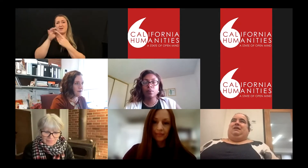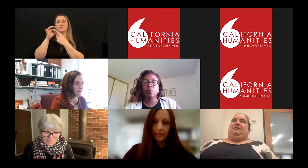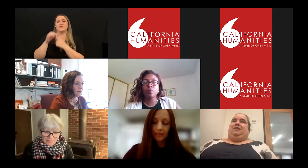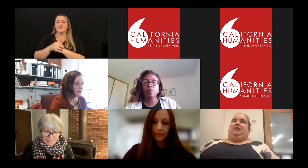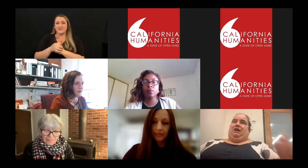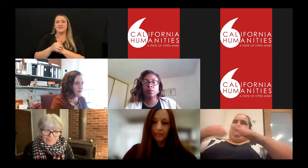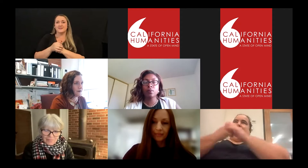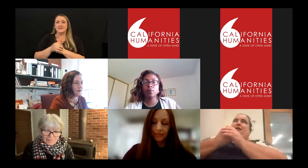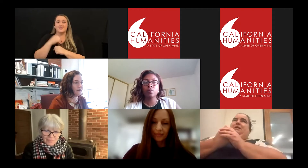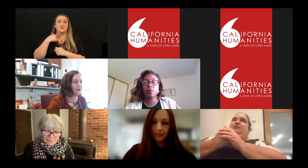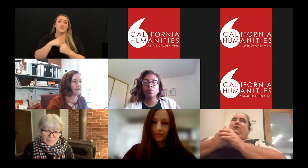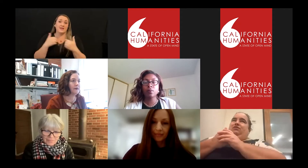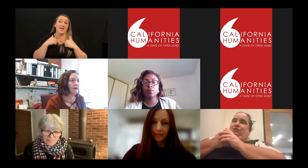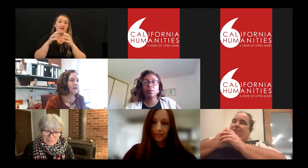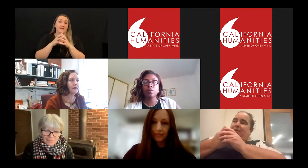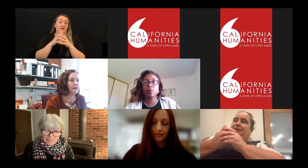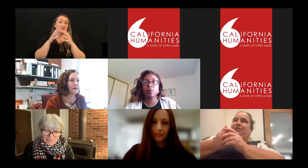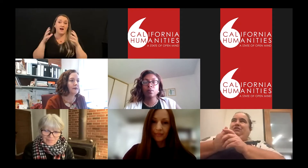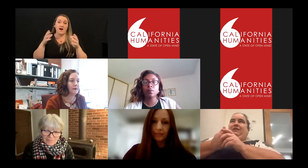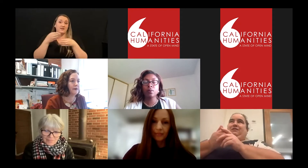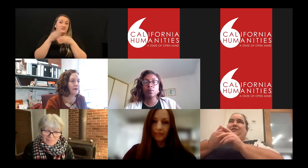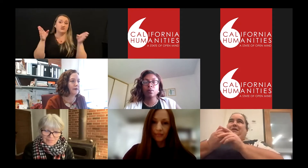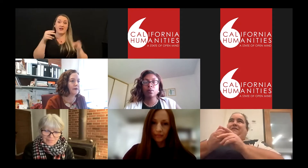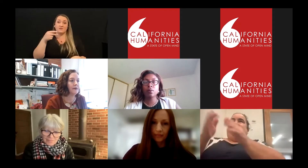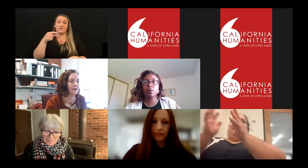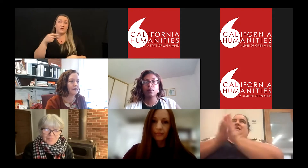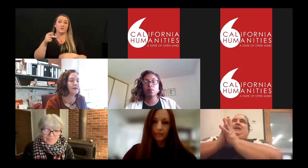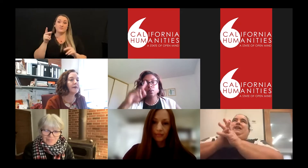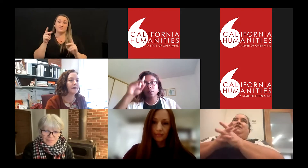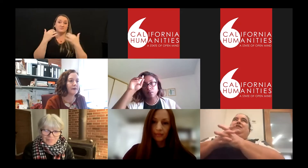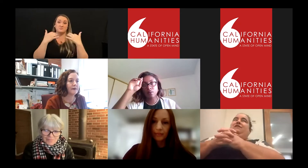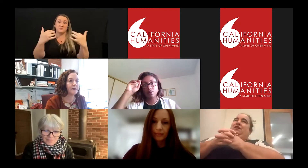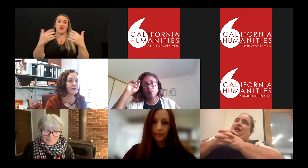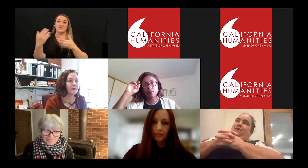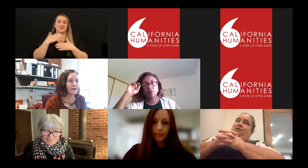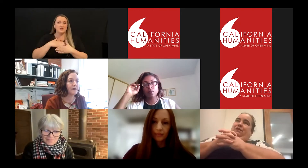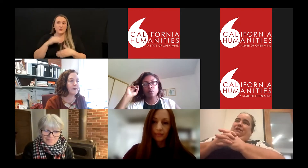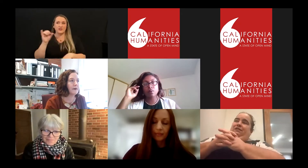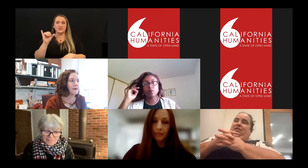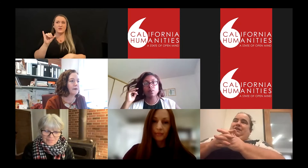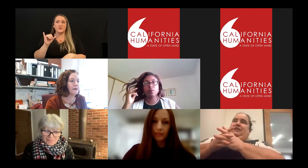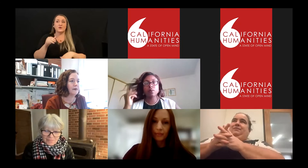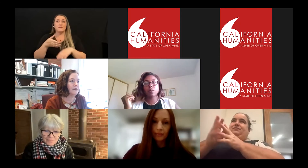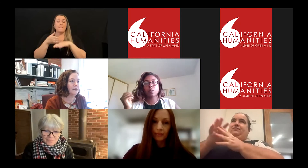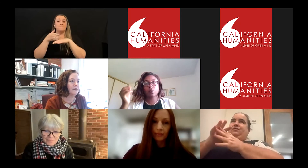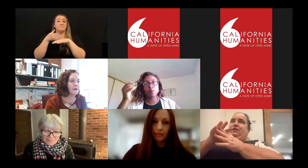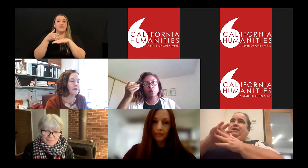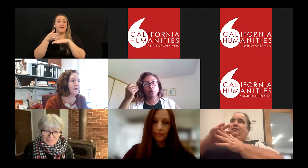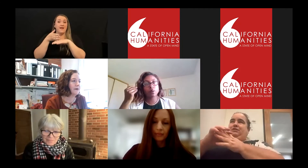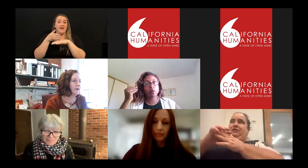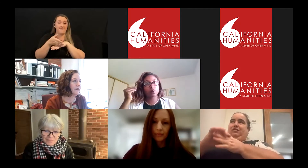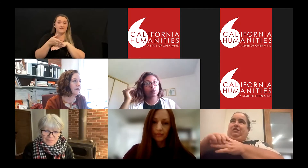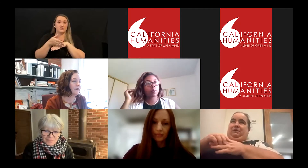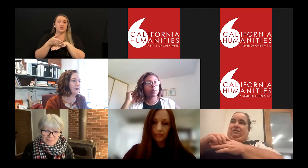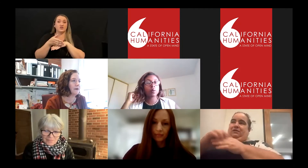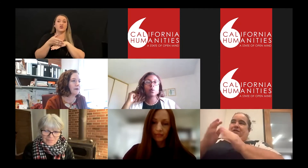We, had a lot of just general public enjoying those as well. And even after the